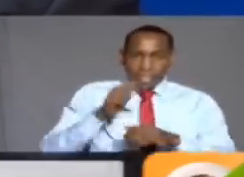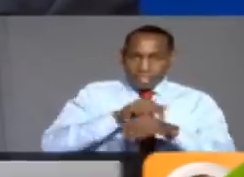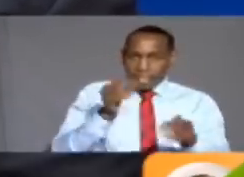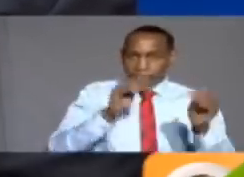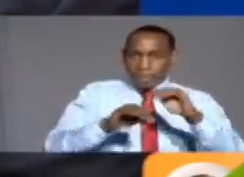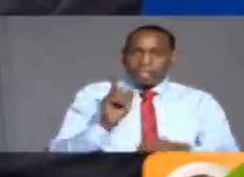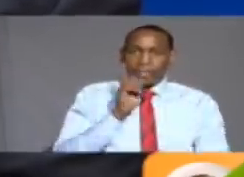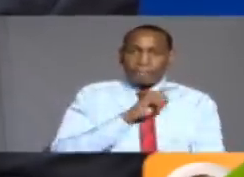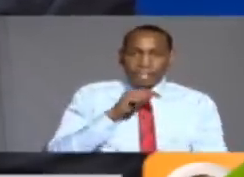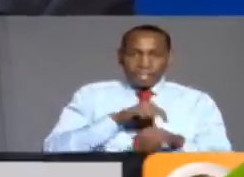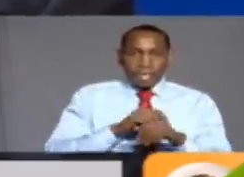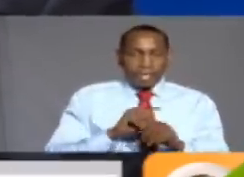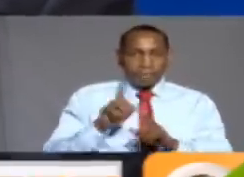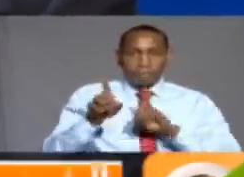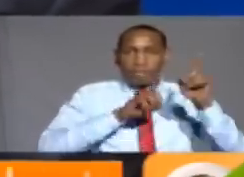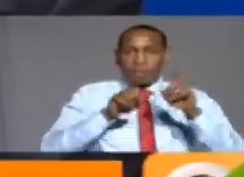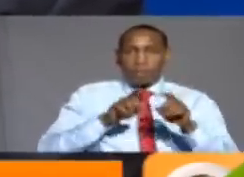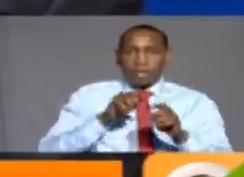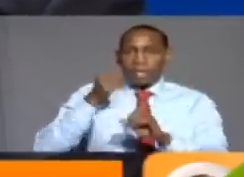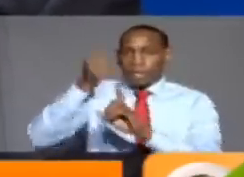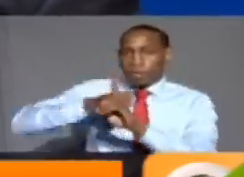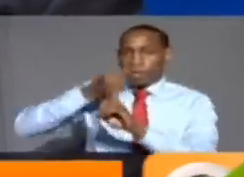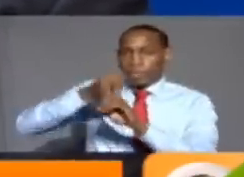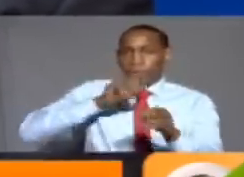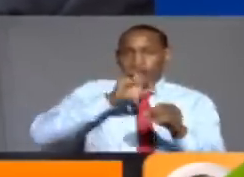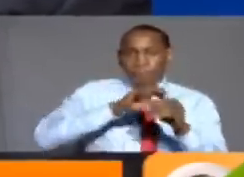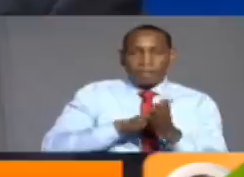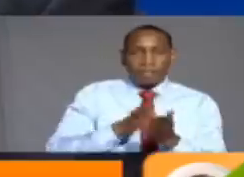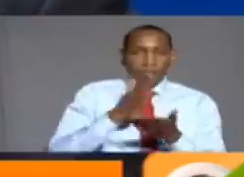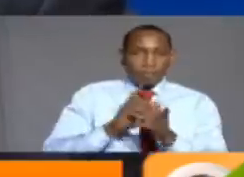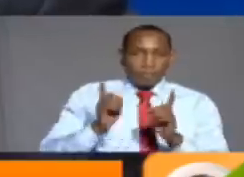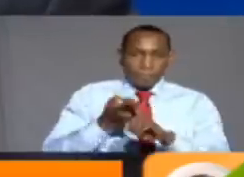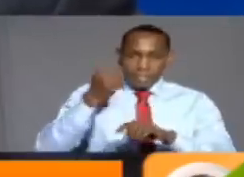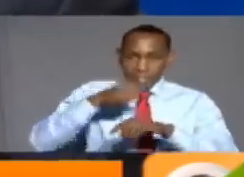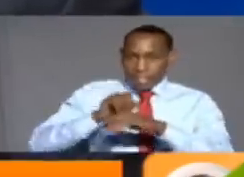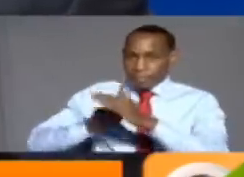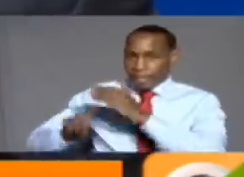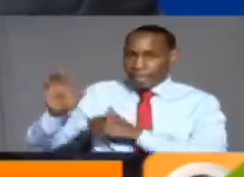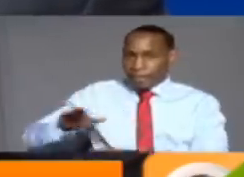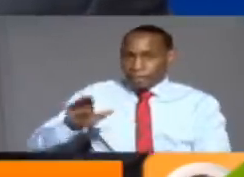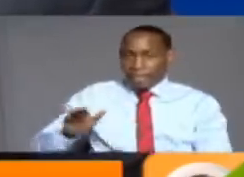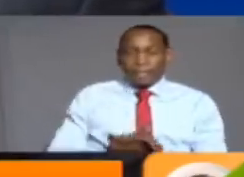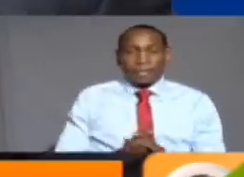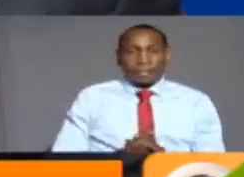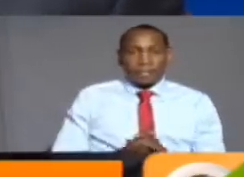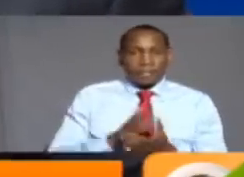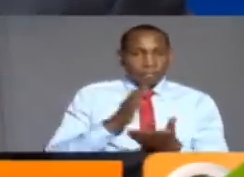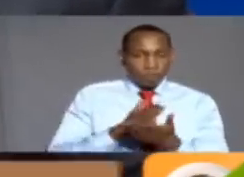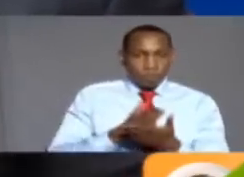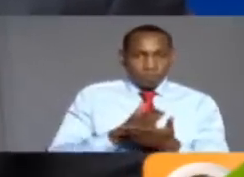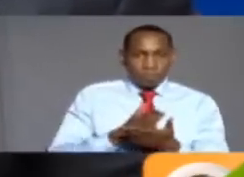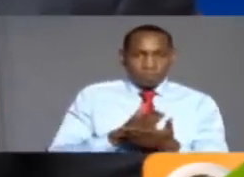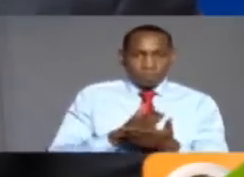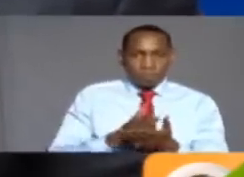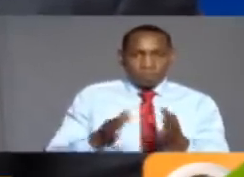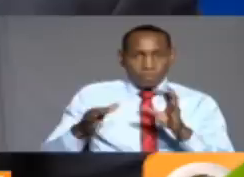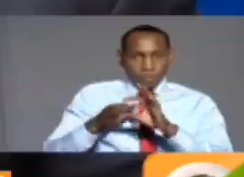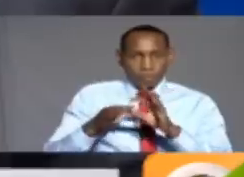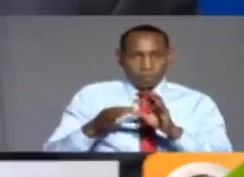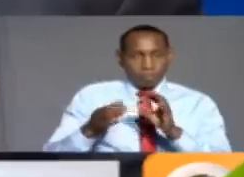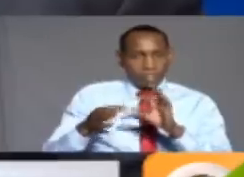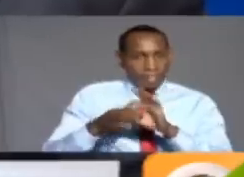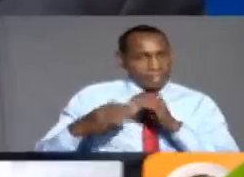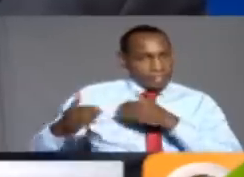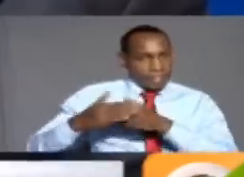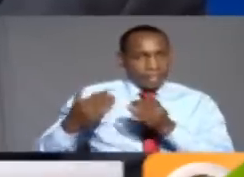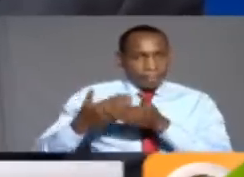we went around asking for votes, and yes, it's true, I'm a first-term member of parliament, mm-hmm. so I am much closer to the last election. When we